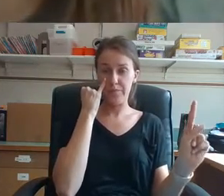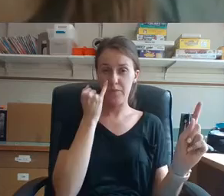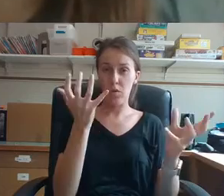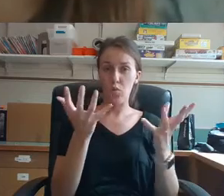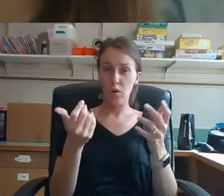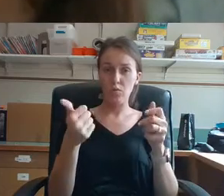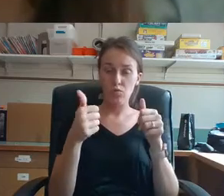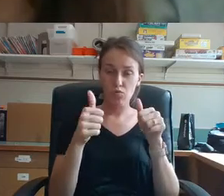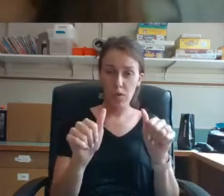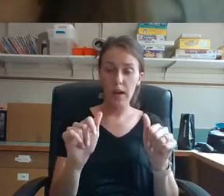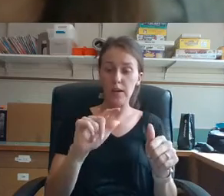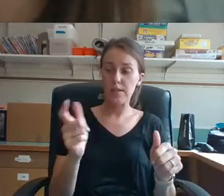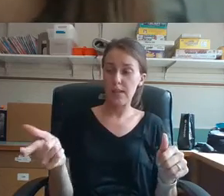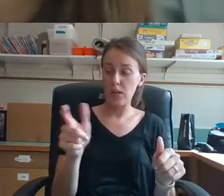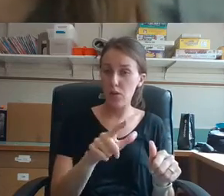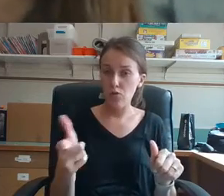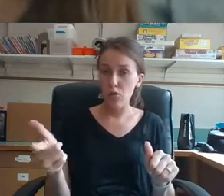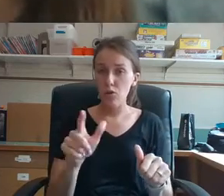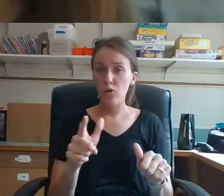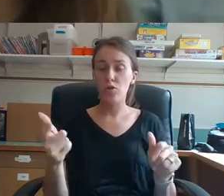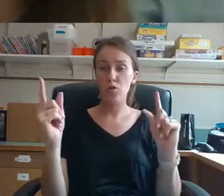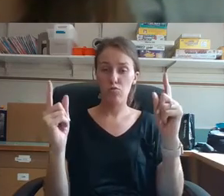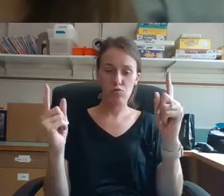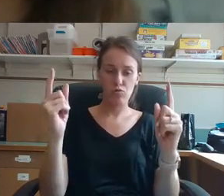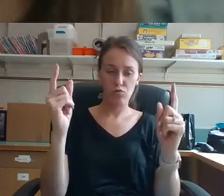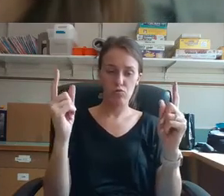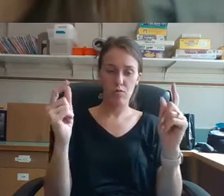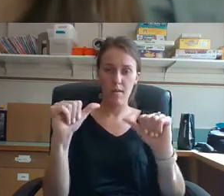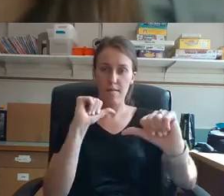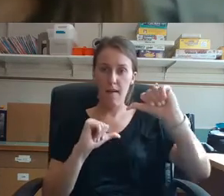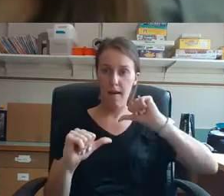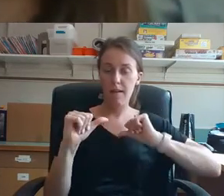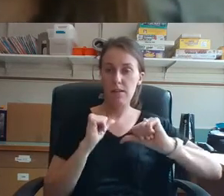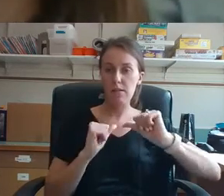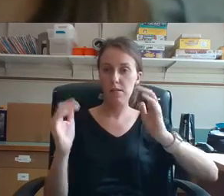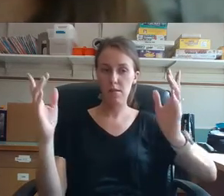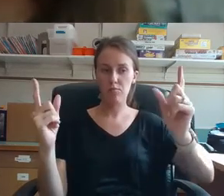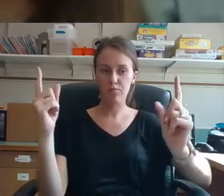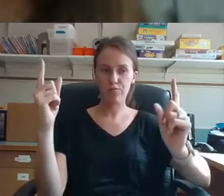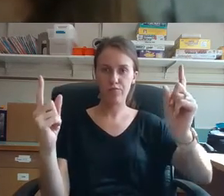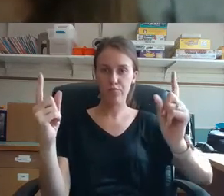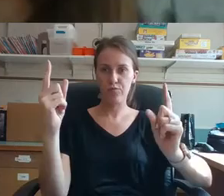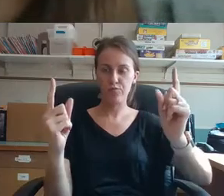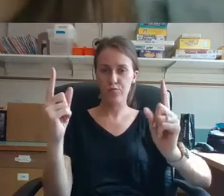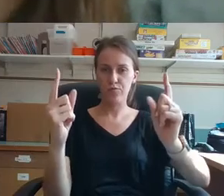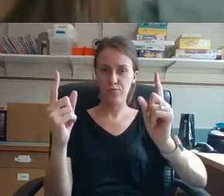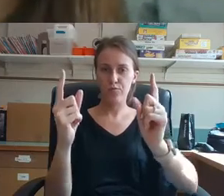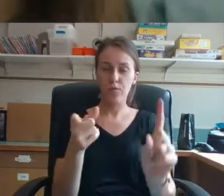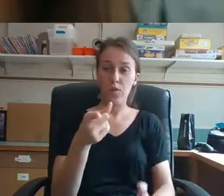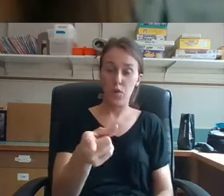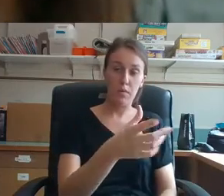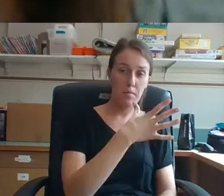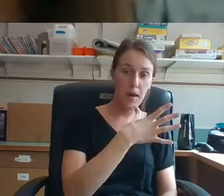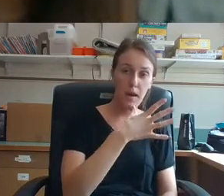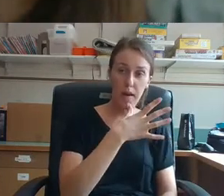can be the brother one time, and then you can be Little Red Riding Hood, or be the grandmother, or the mom, or